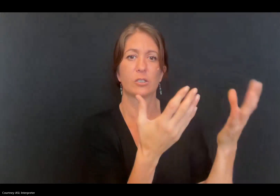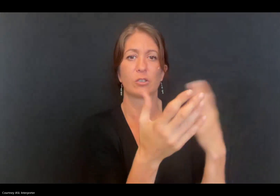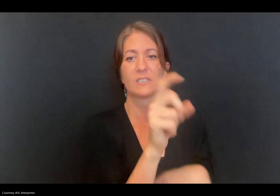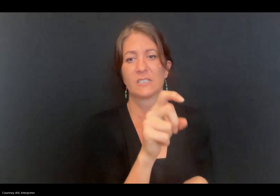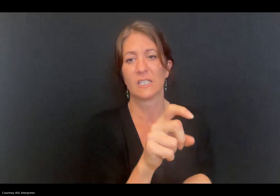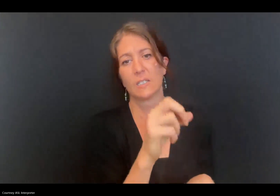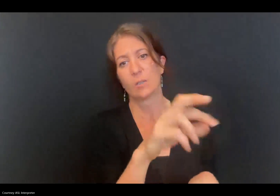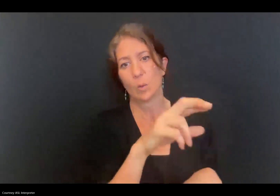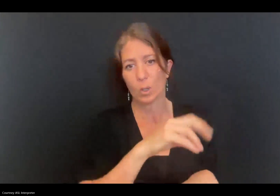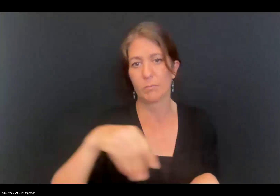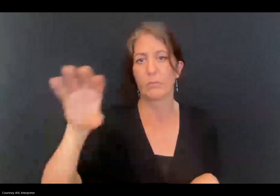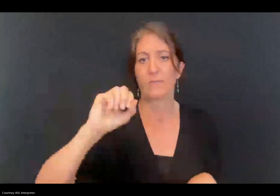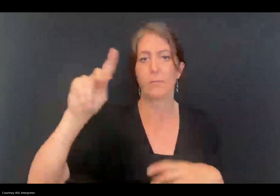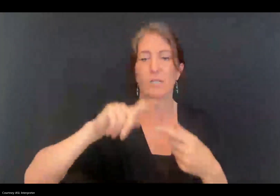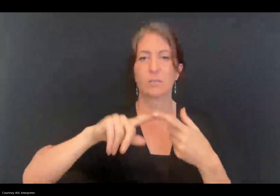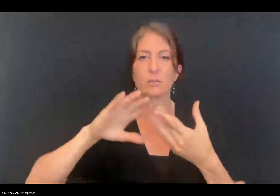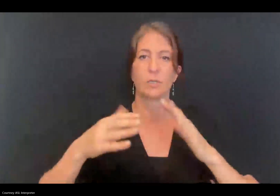community.